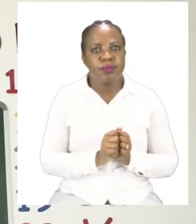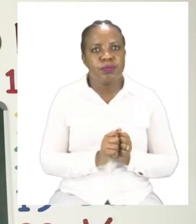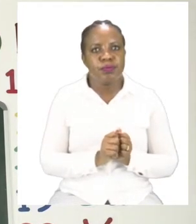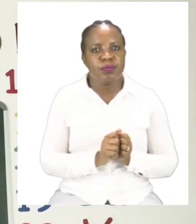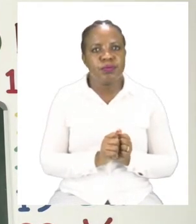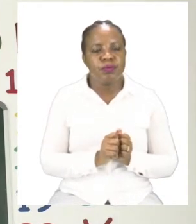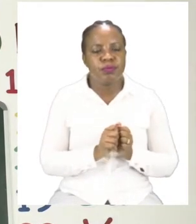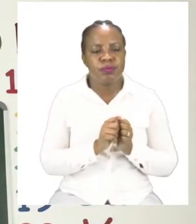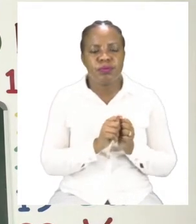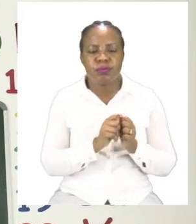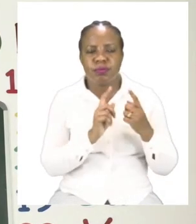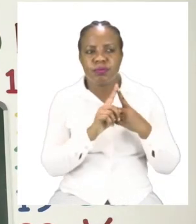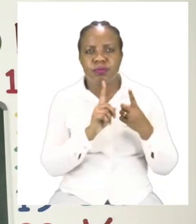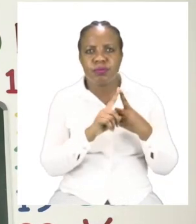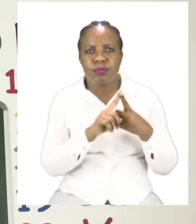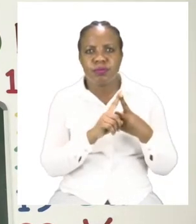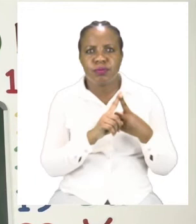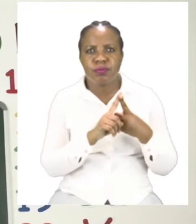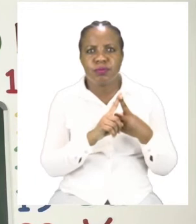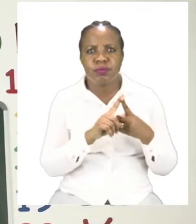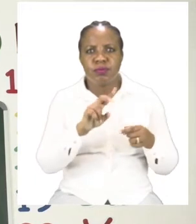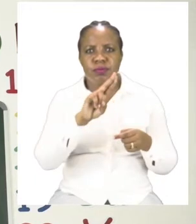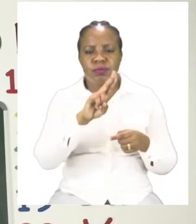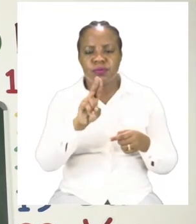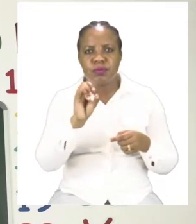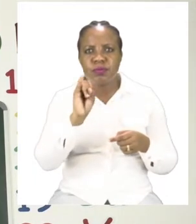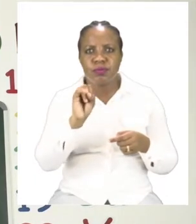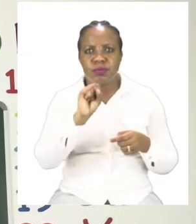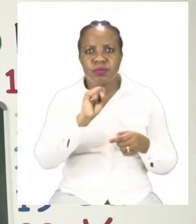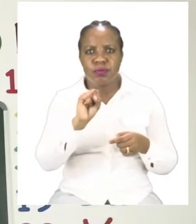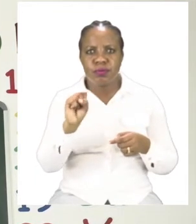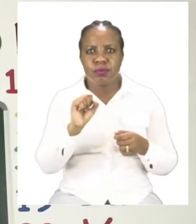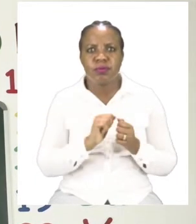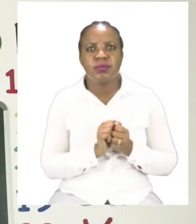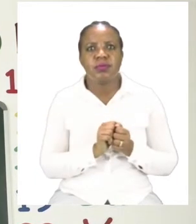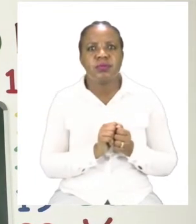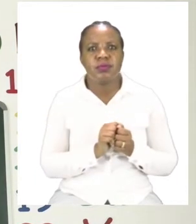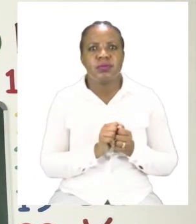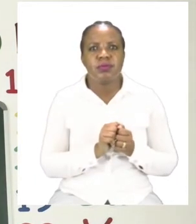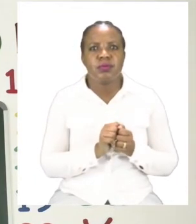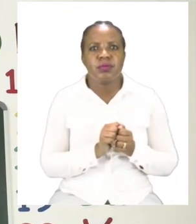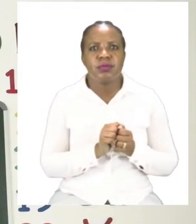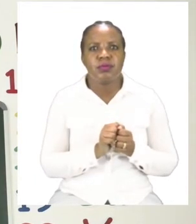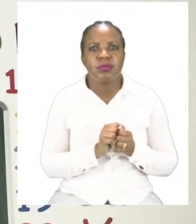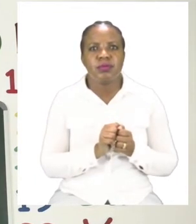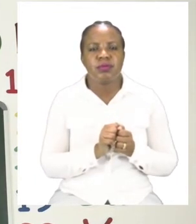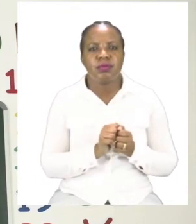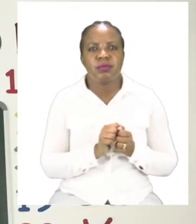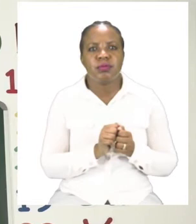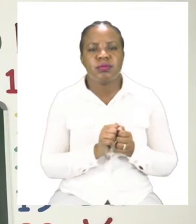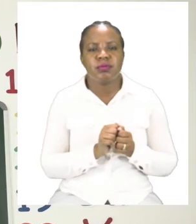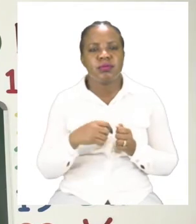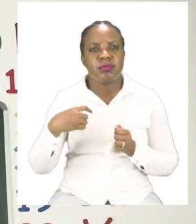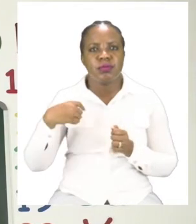The first word that we have is the word his. Now, if we're going to use the word his to